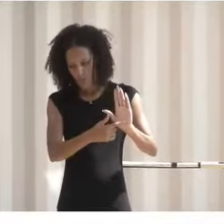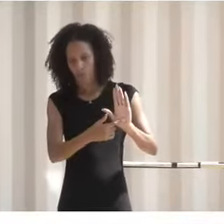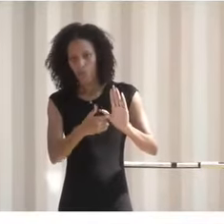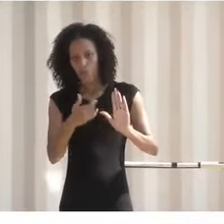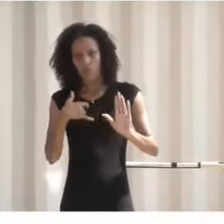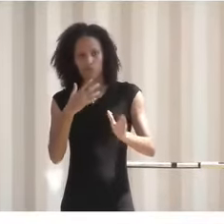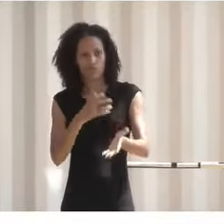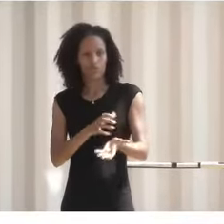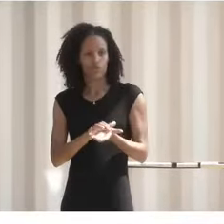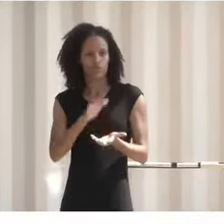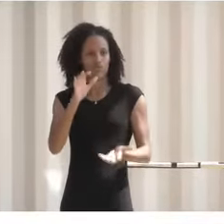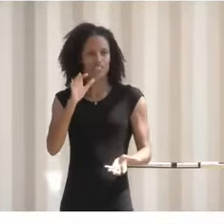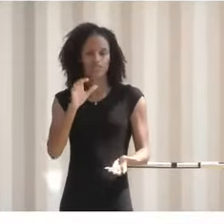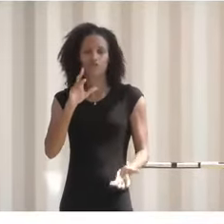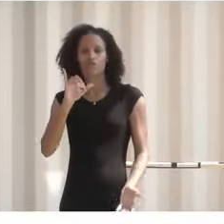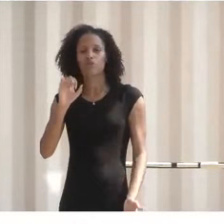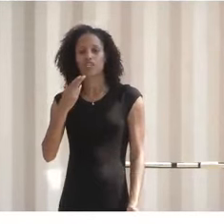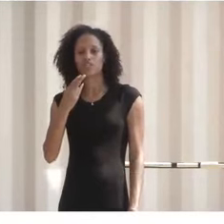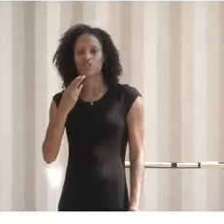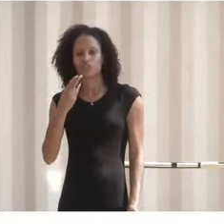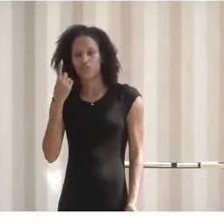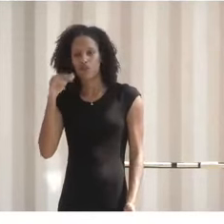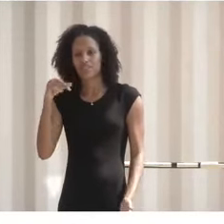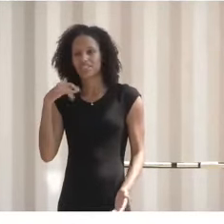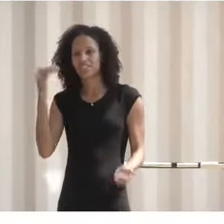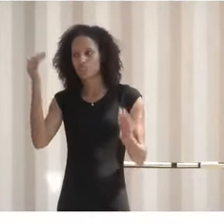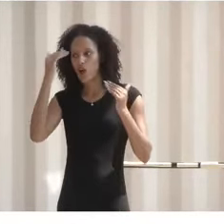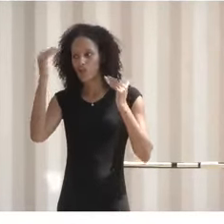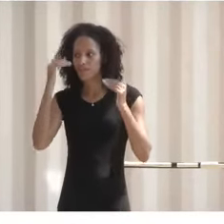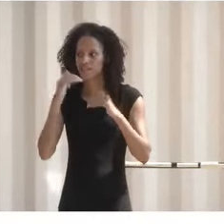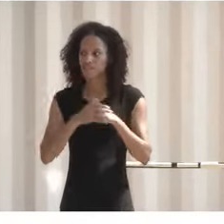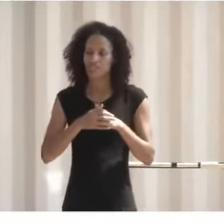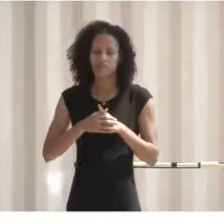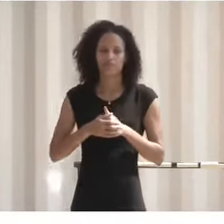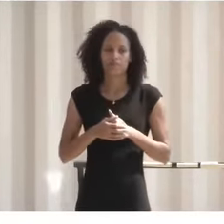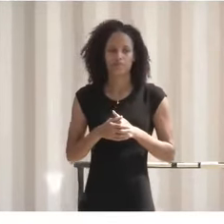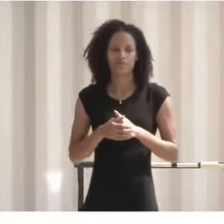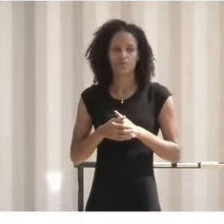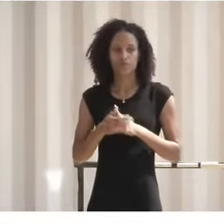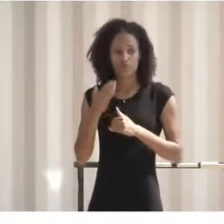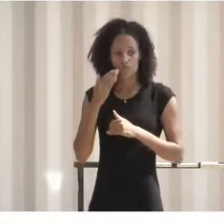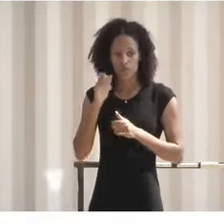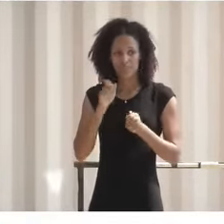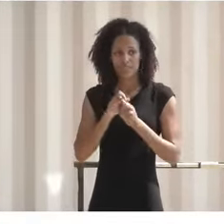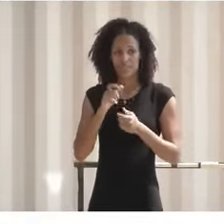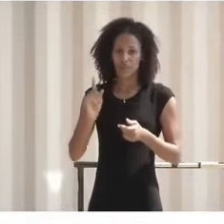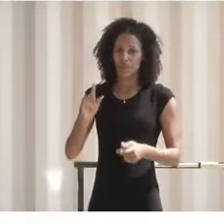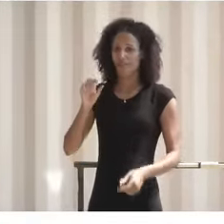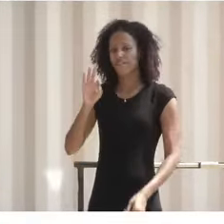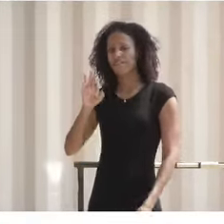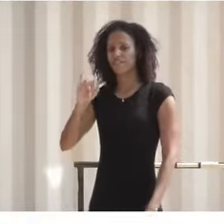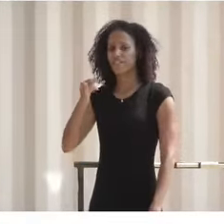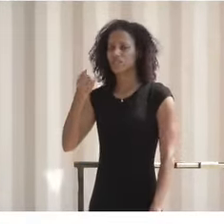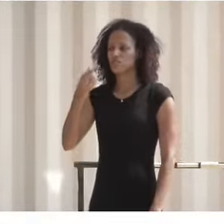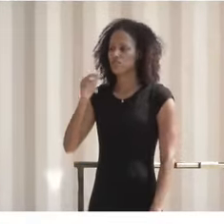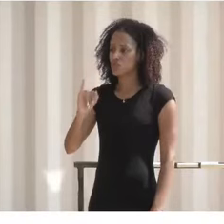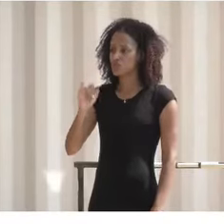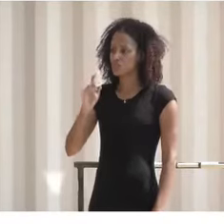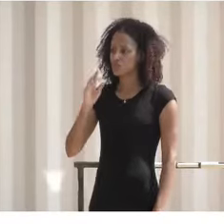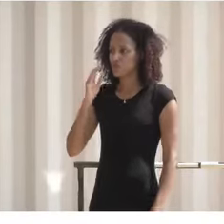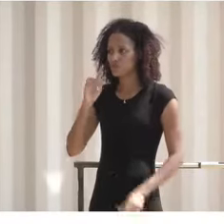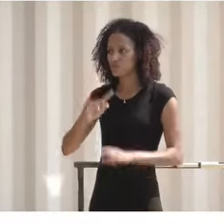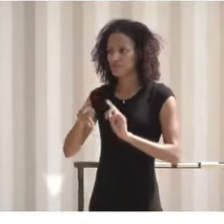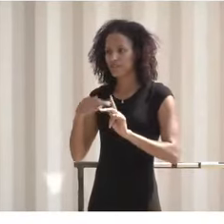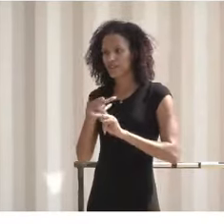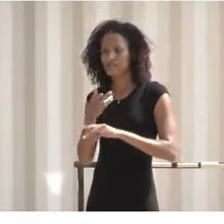the richness and the strength of this traditional knowledge. Pacific Island nation like Fiji, from one day to another, all the hotels